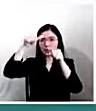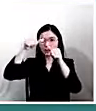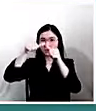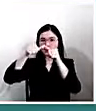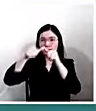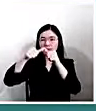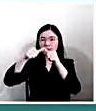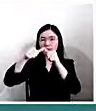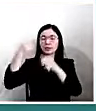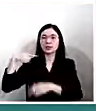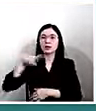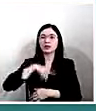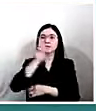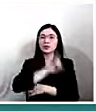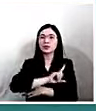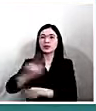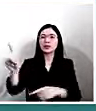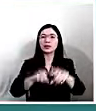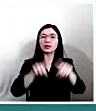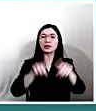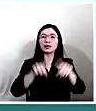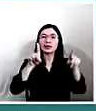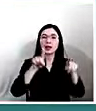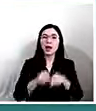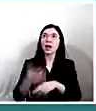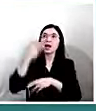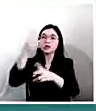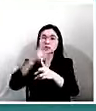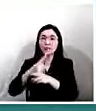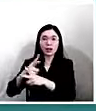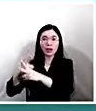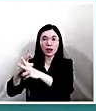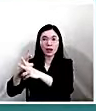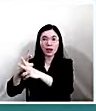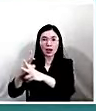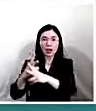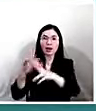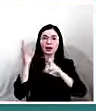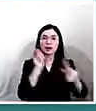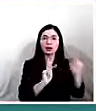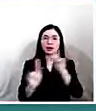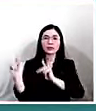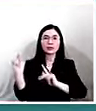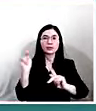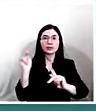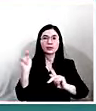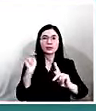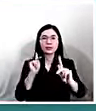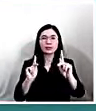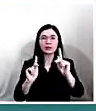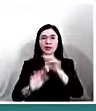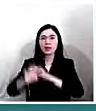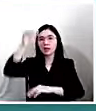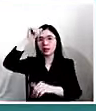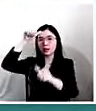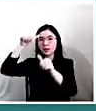Lord, as you favor your people. Remember us, O